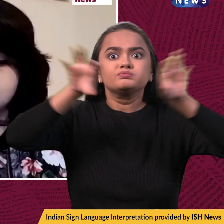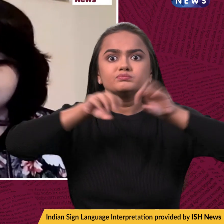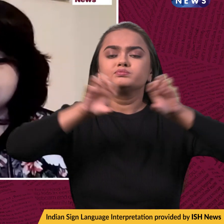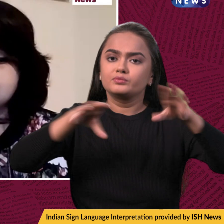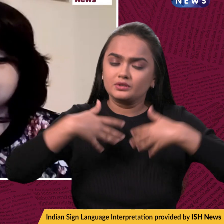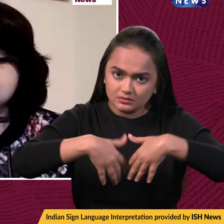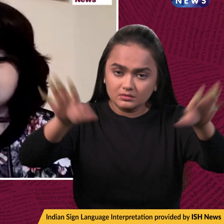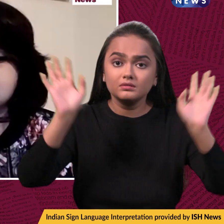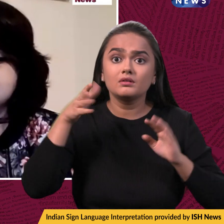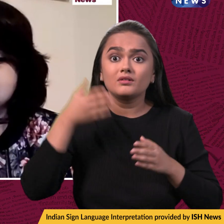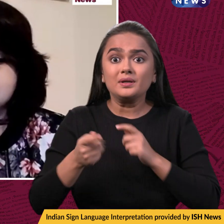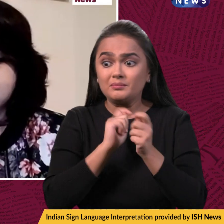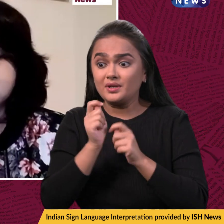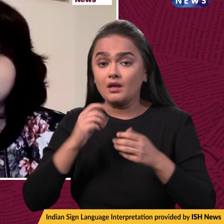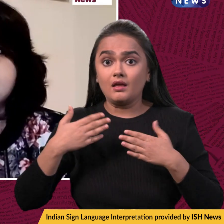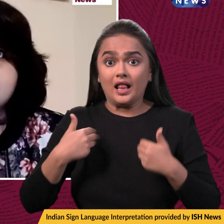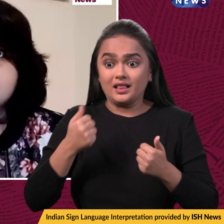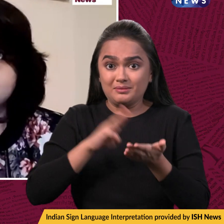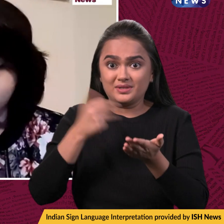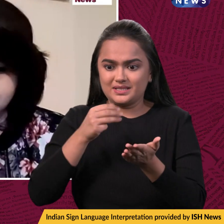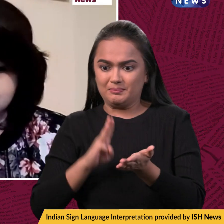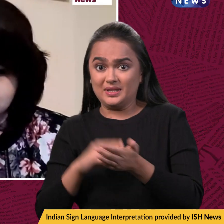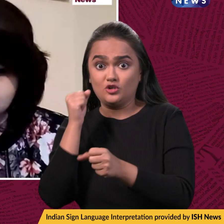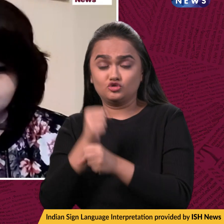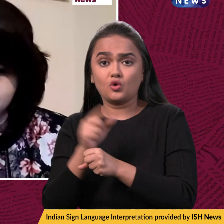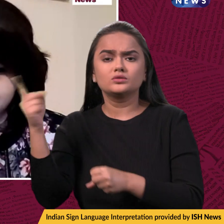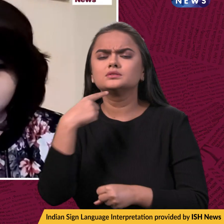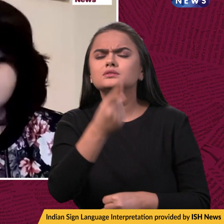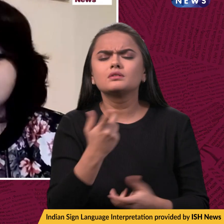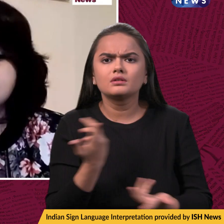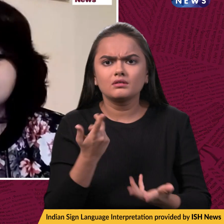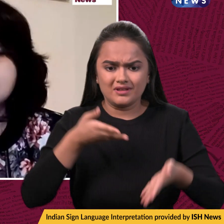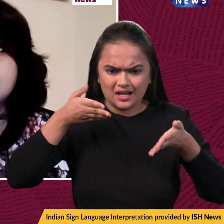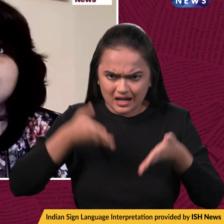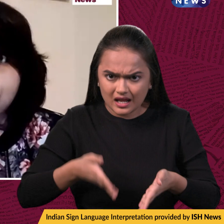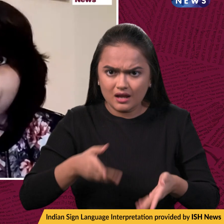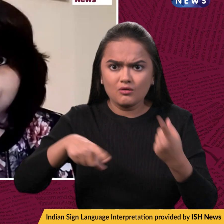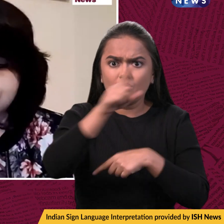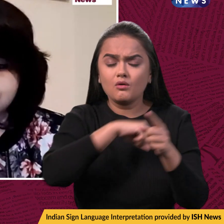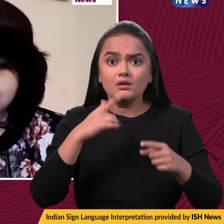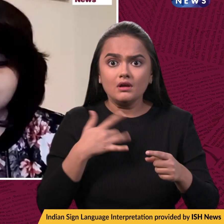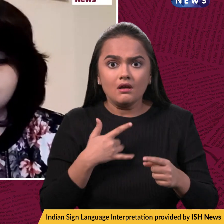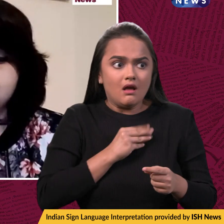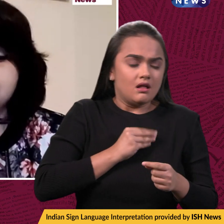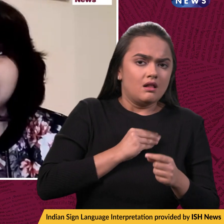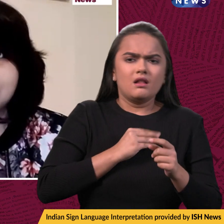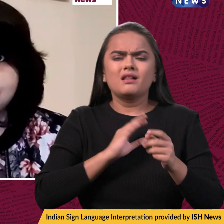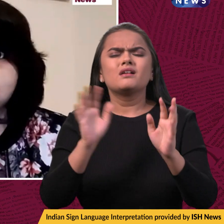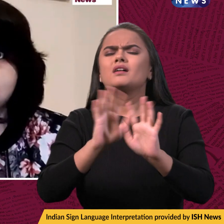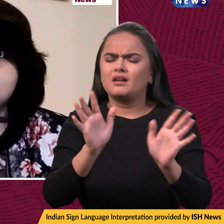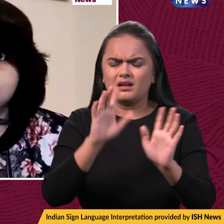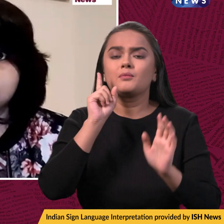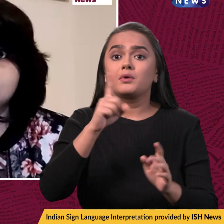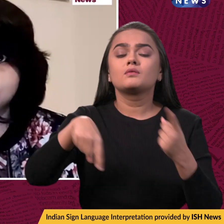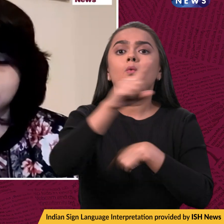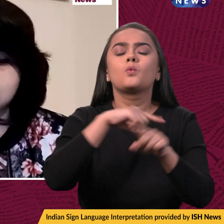well. Now, speaking to the media, Health Minister Veena George said, and I quote, "Currently, there is no cause for concern, but